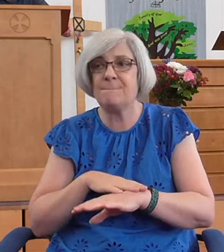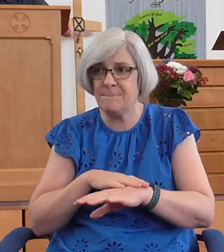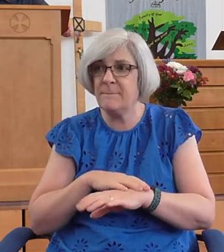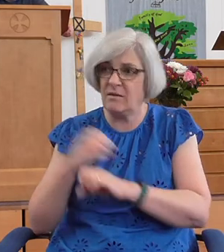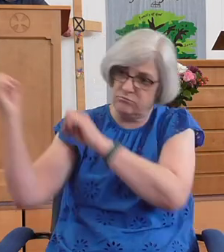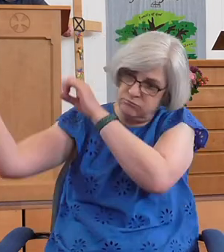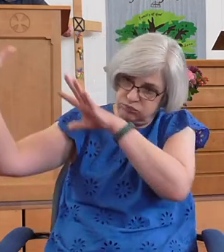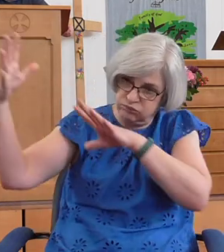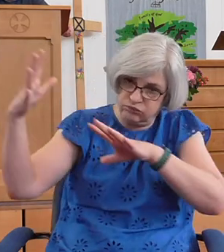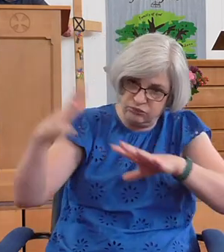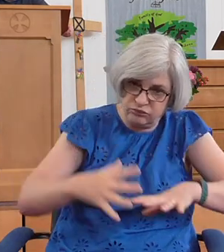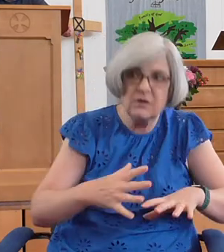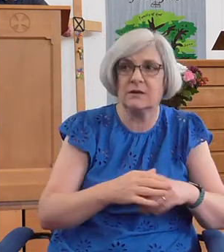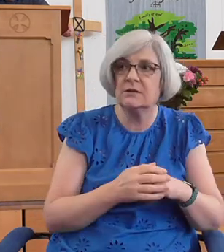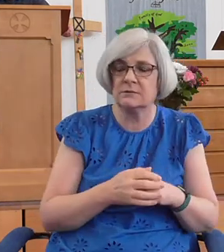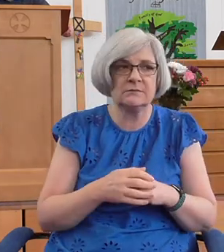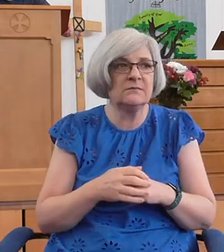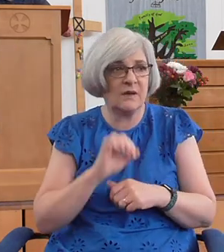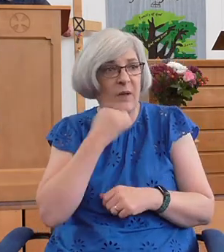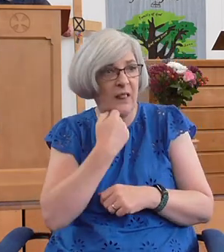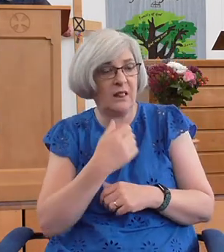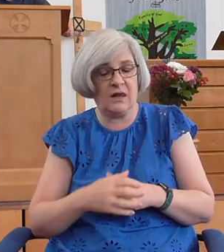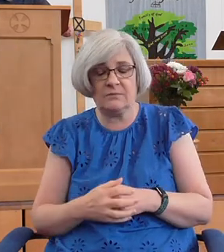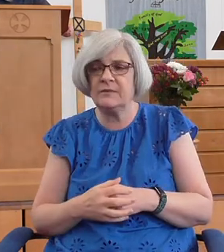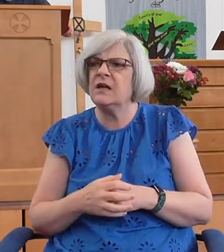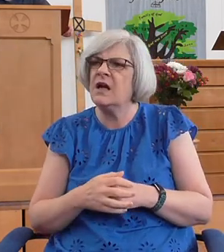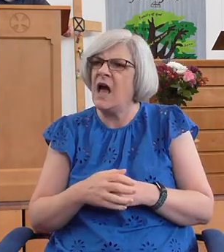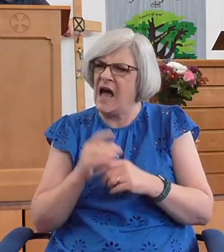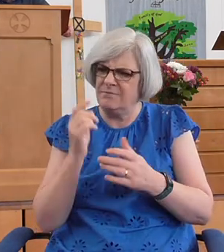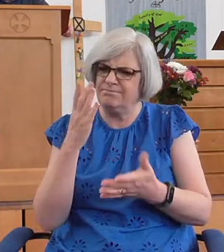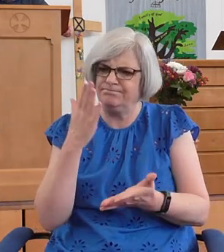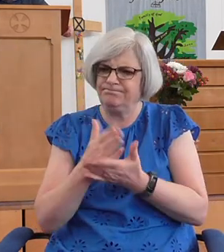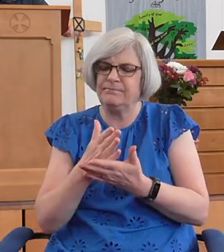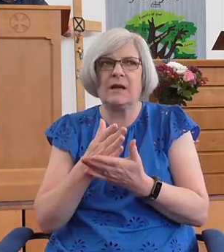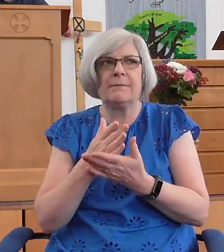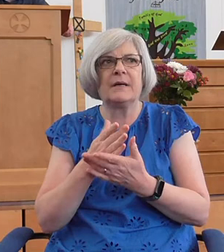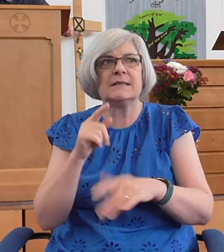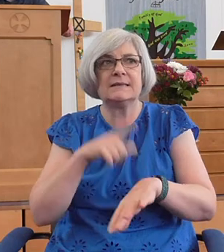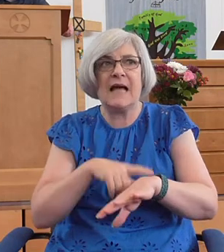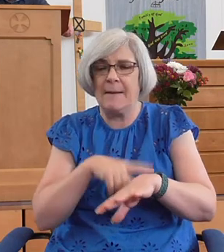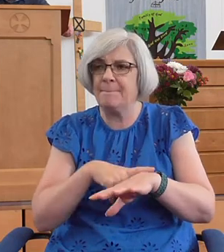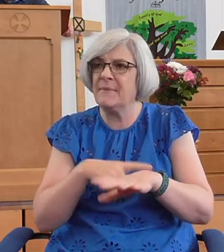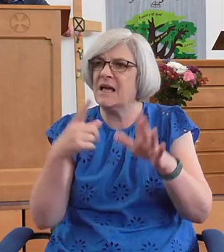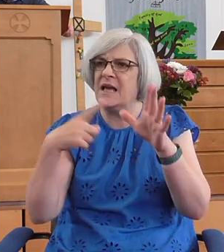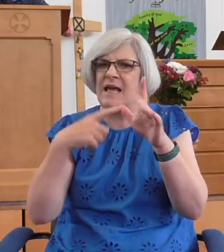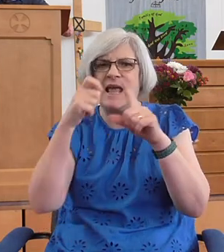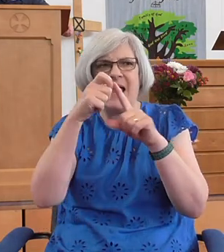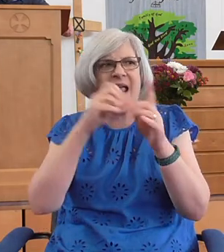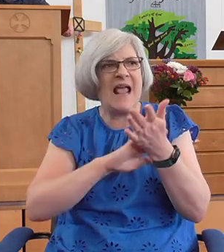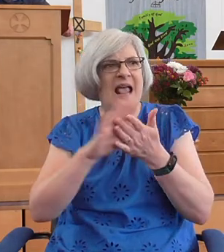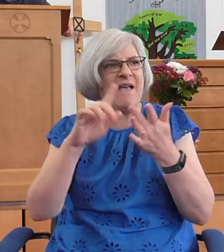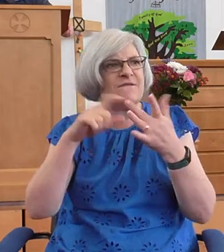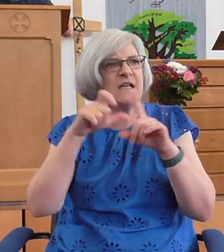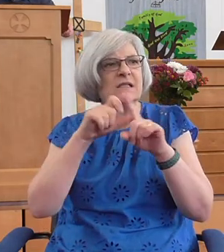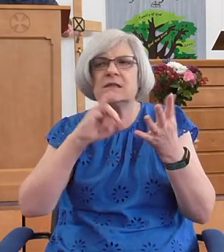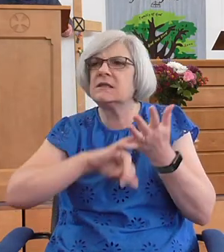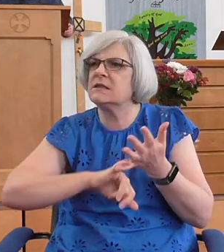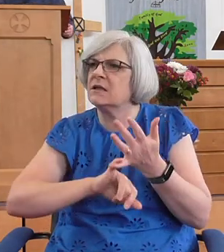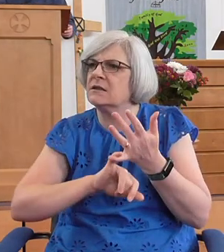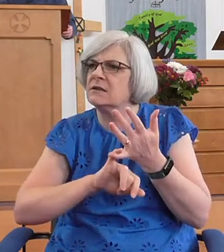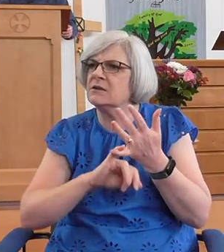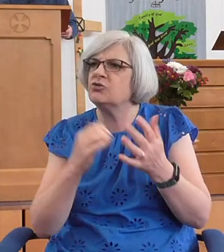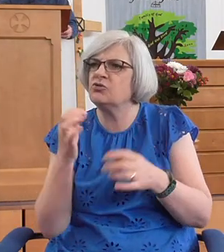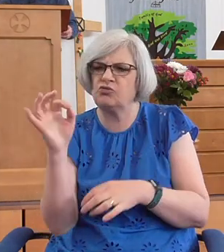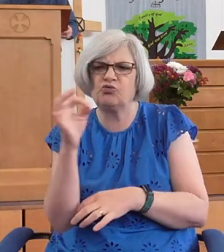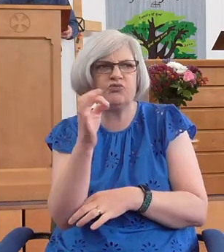the year. And certain kinds of insects called aphids do exude excess sugar absorbed